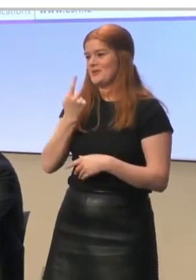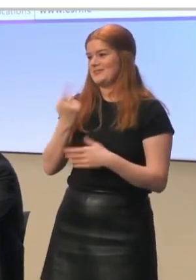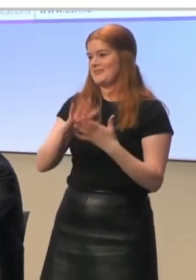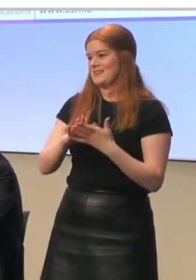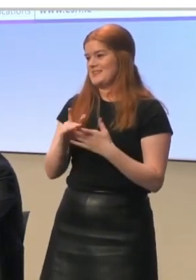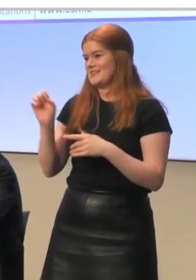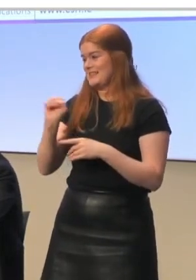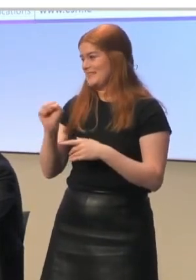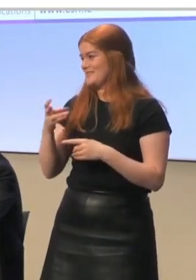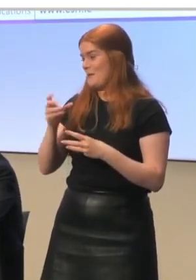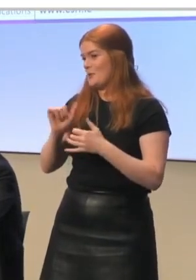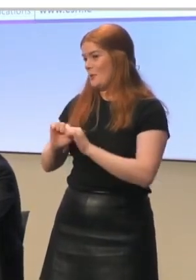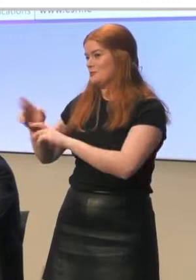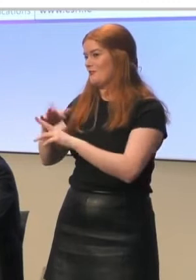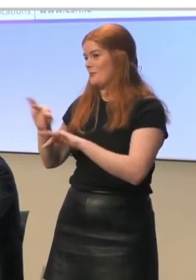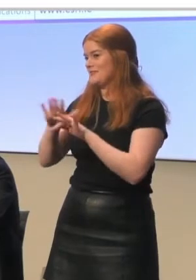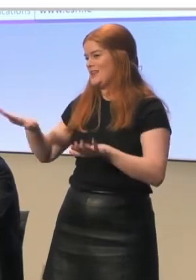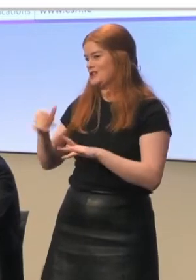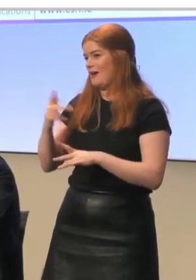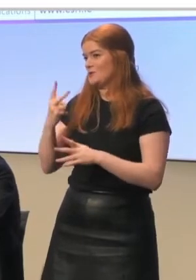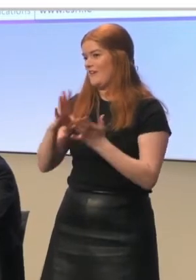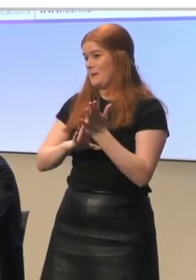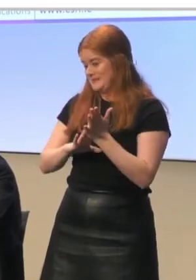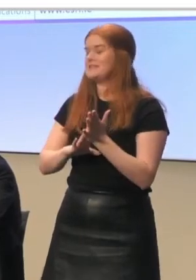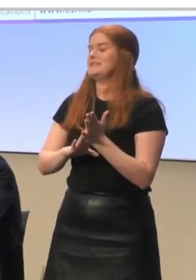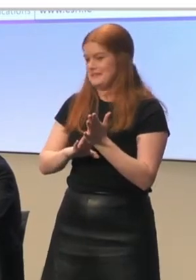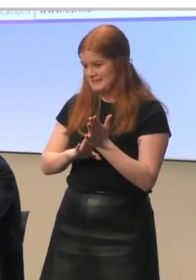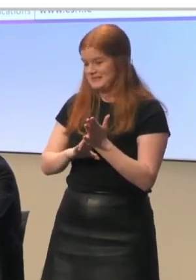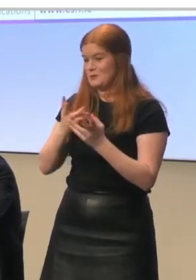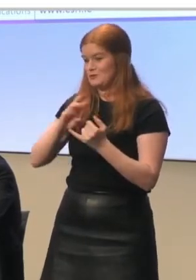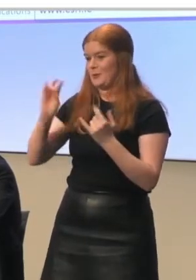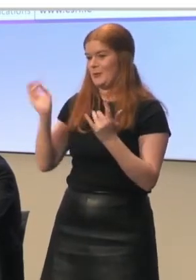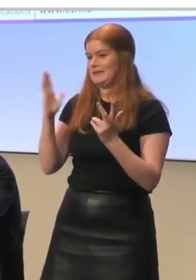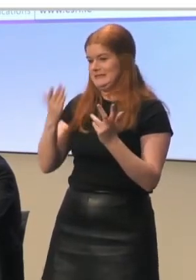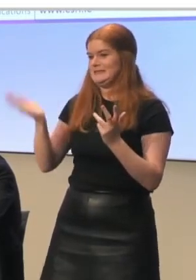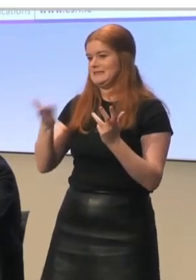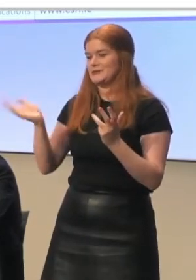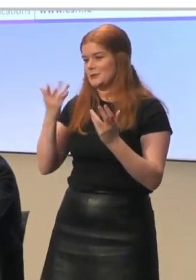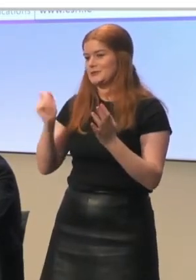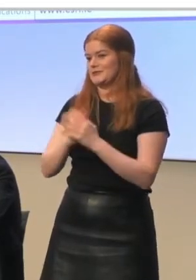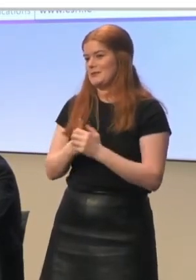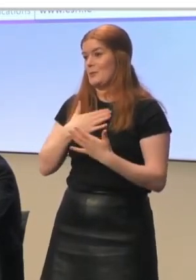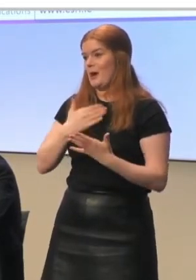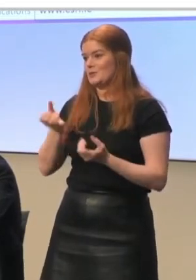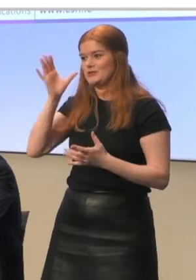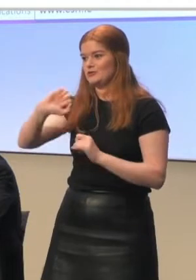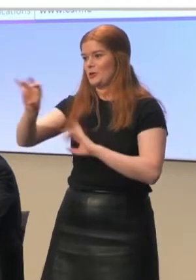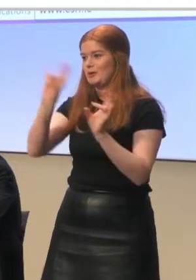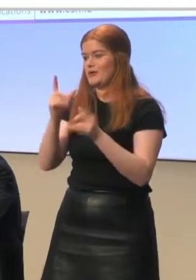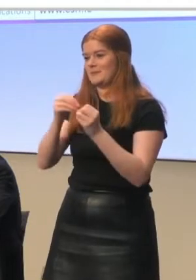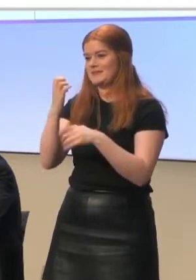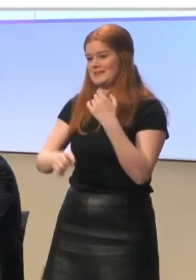who's going to push me off the stage, I think, in about 25 minutes, but we'll fly through it. But yeah, we'd be delighted to hear questions and comments at the